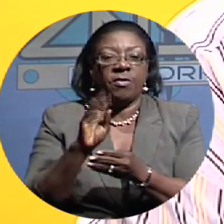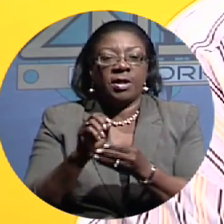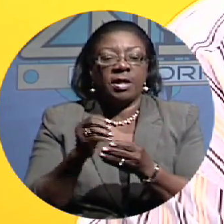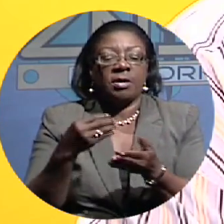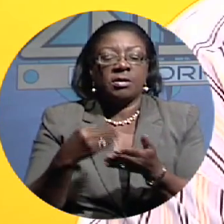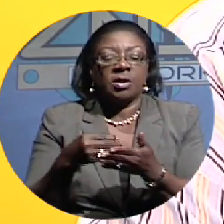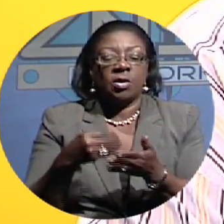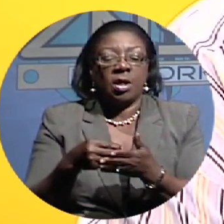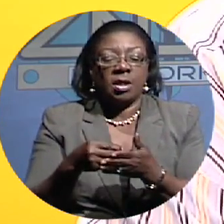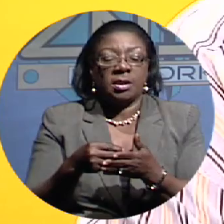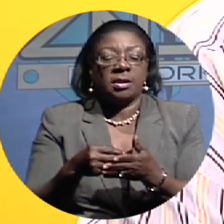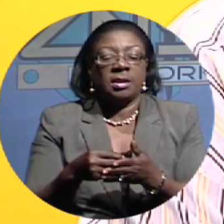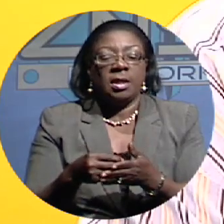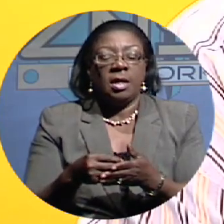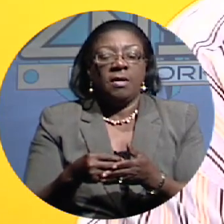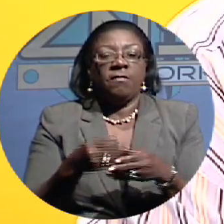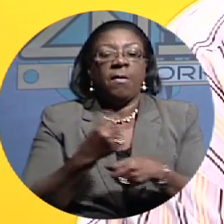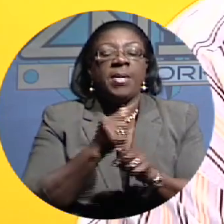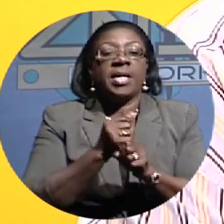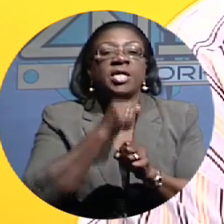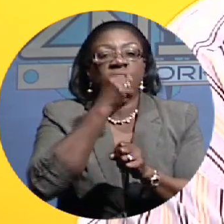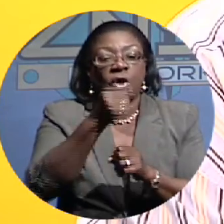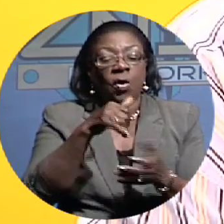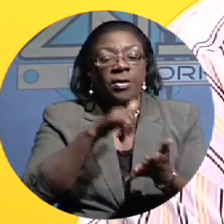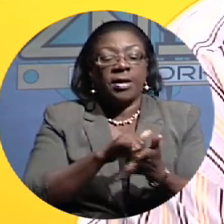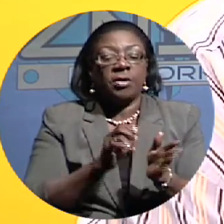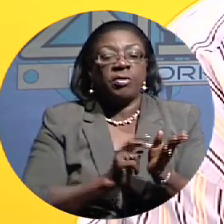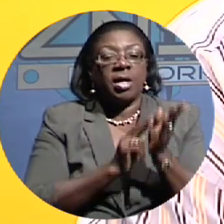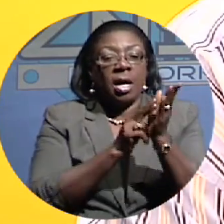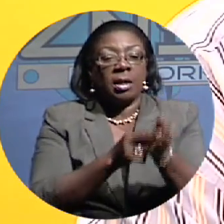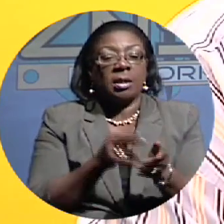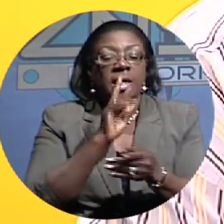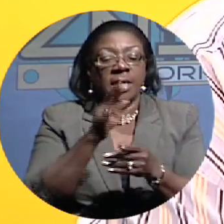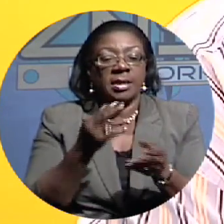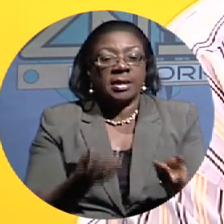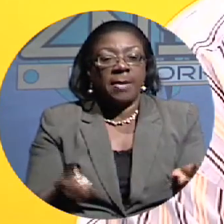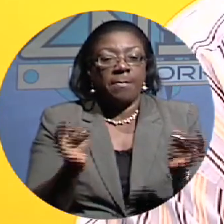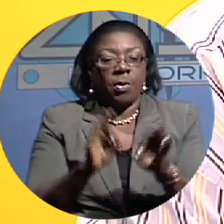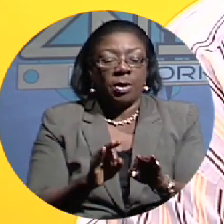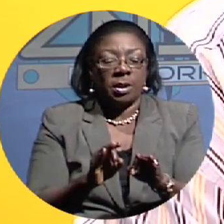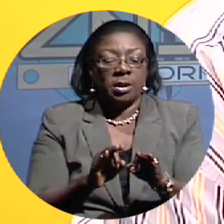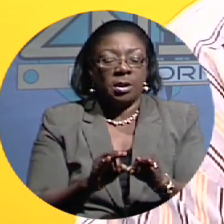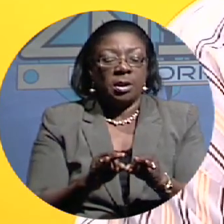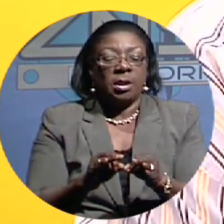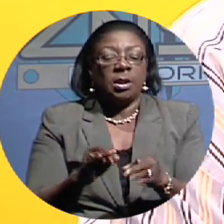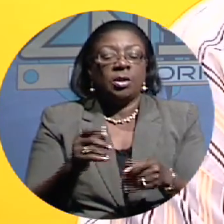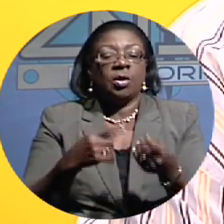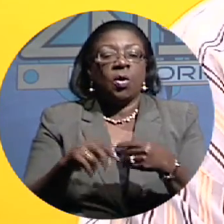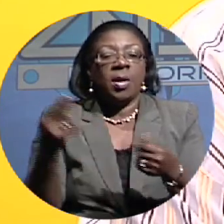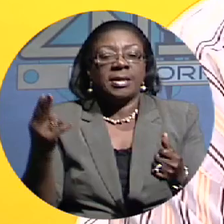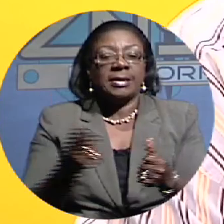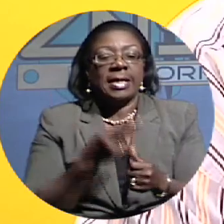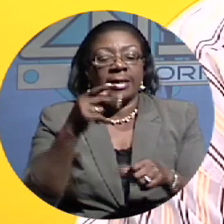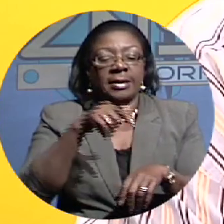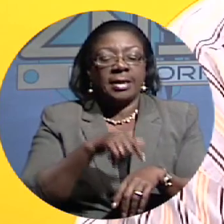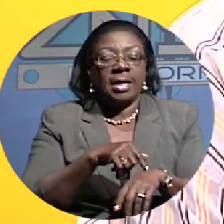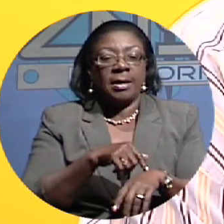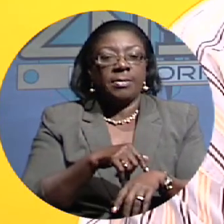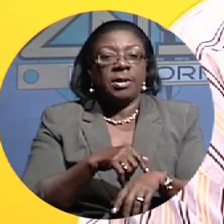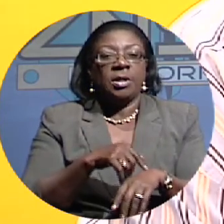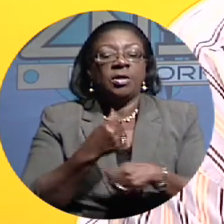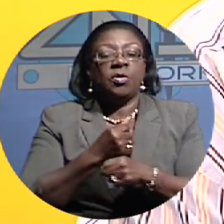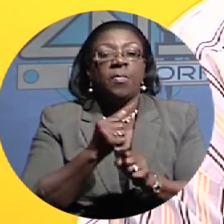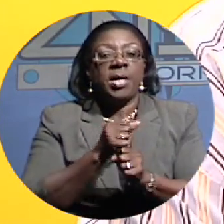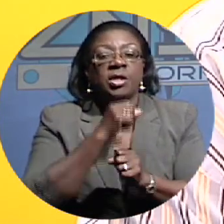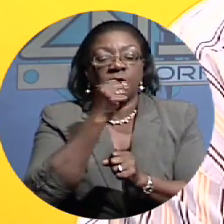sailors and boat owners that regattas are important enough for you to go a second time to